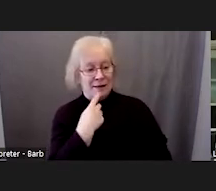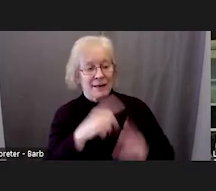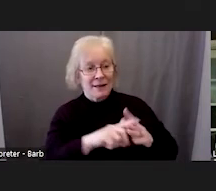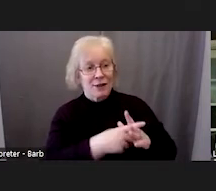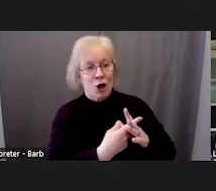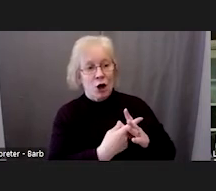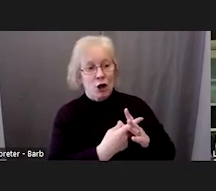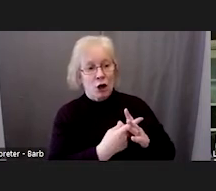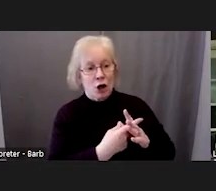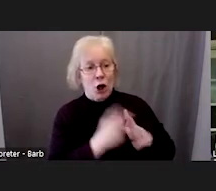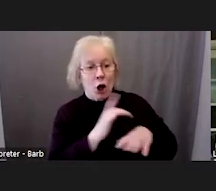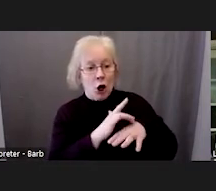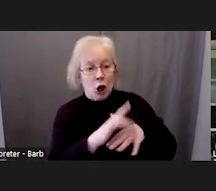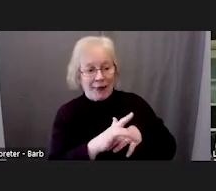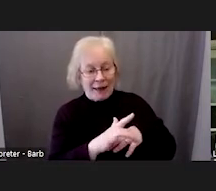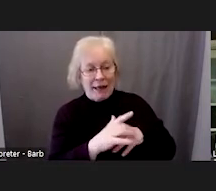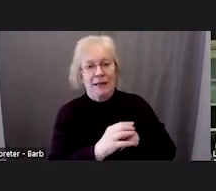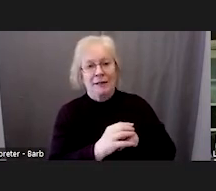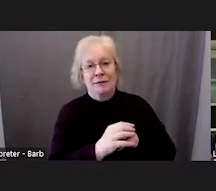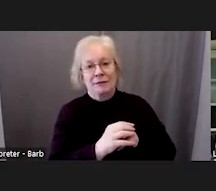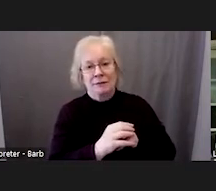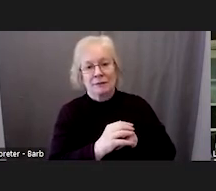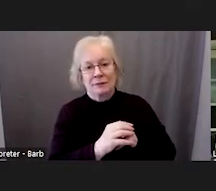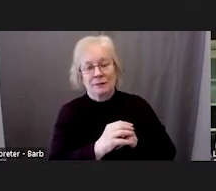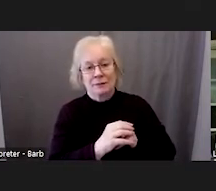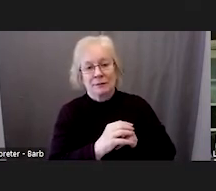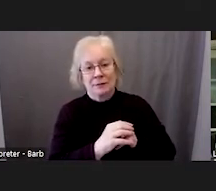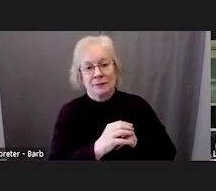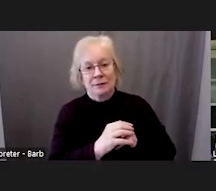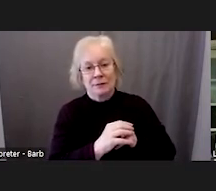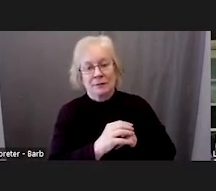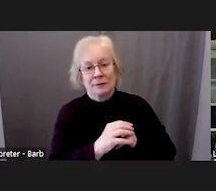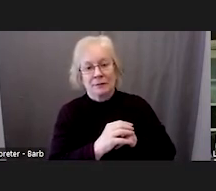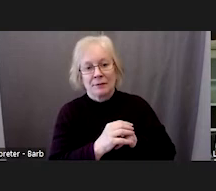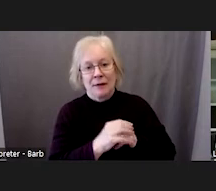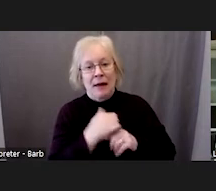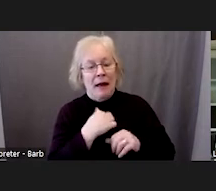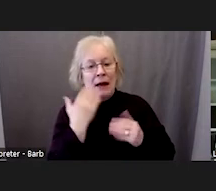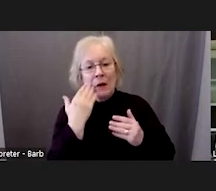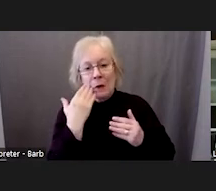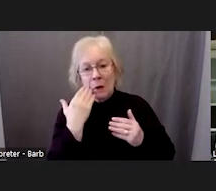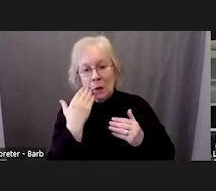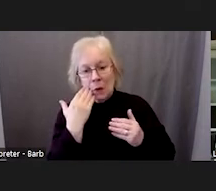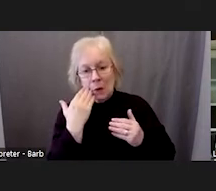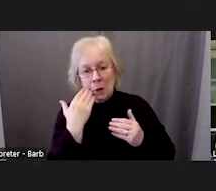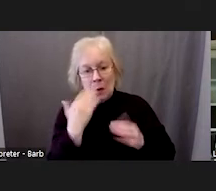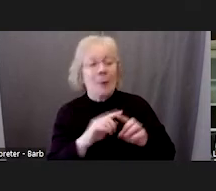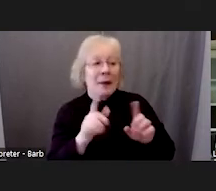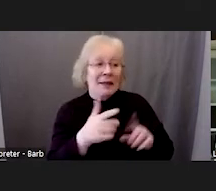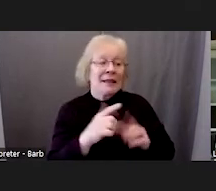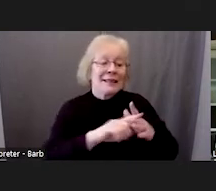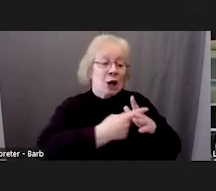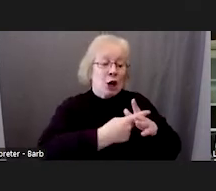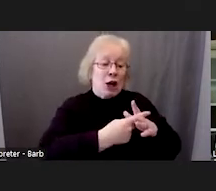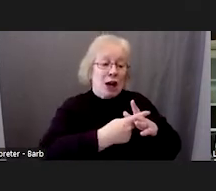Okay. Because if you, I don't know if Tim or can add to this, but starting early is better than starting